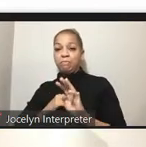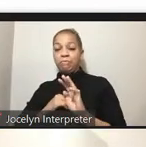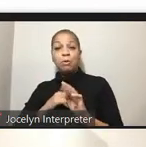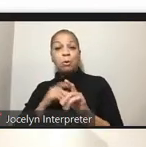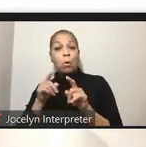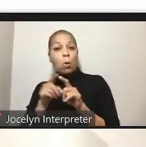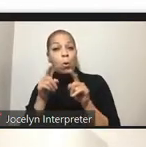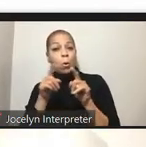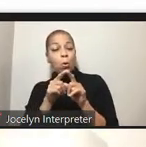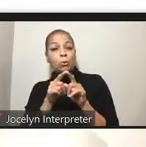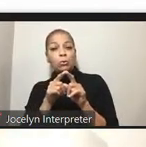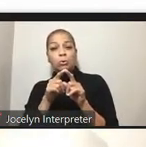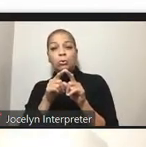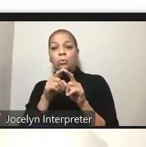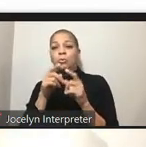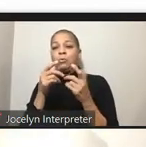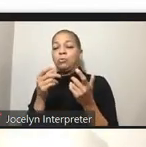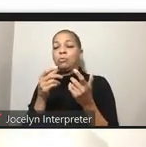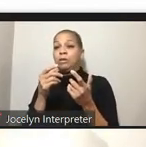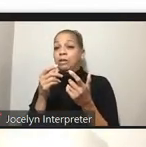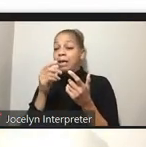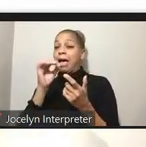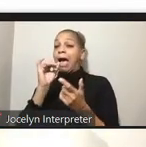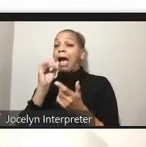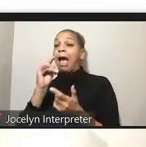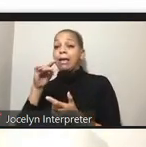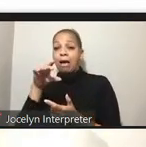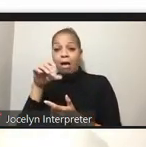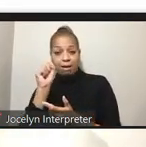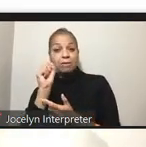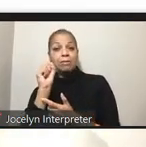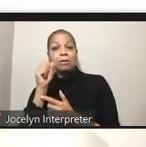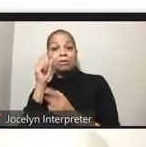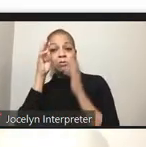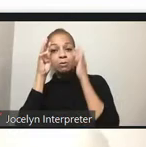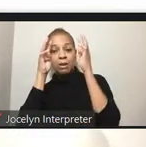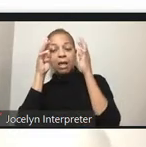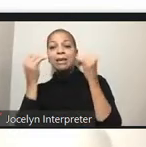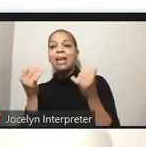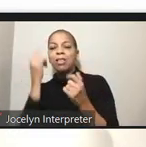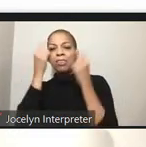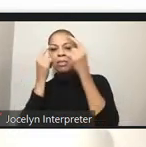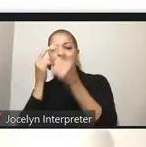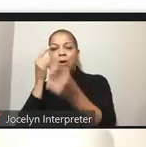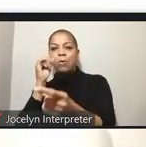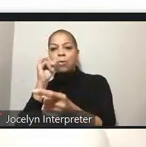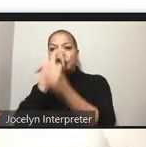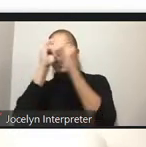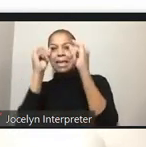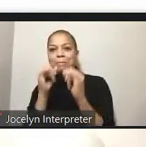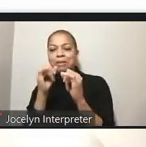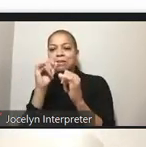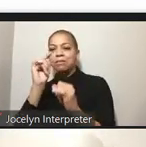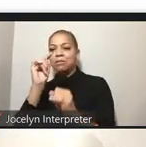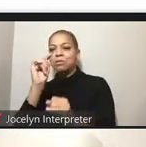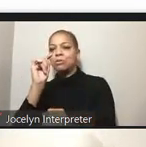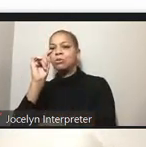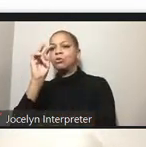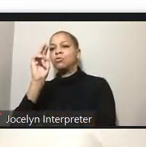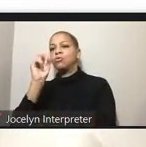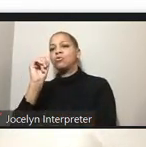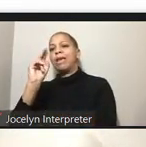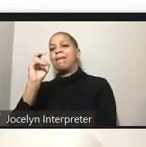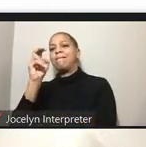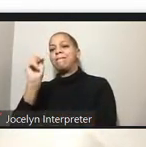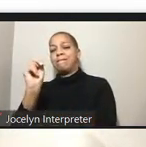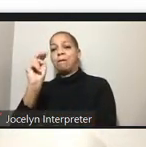to the creation of icons. Let us consider the image of Trayvon Martin.